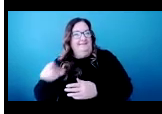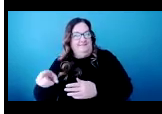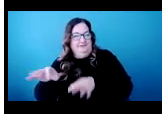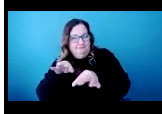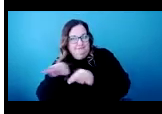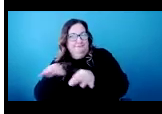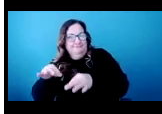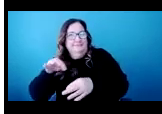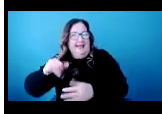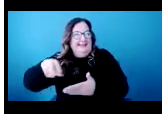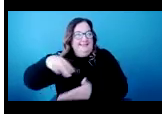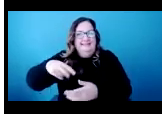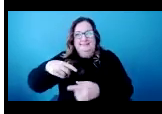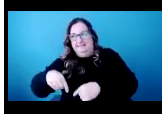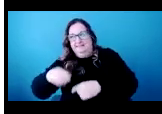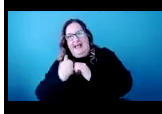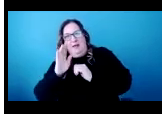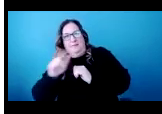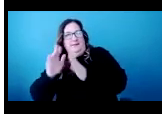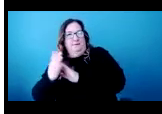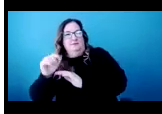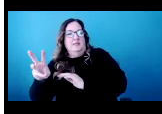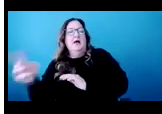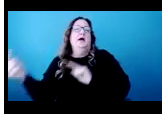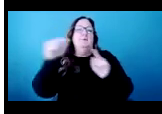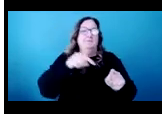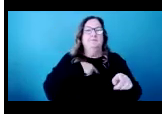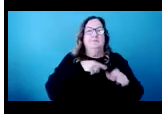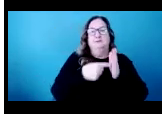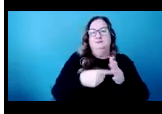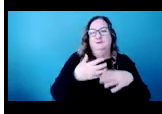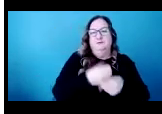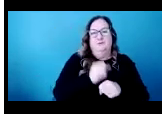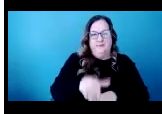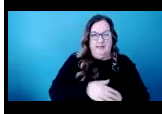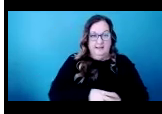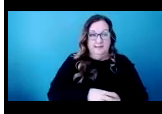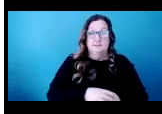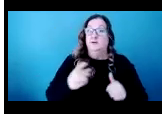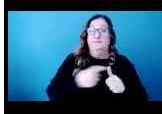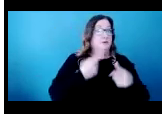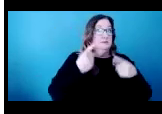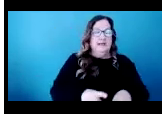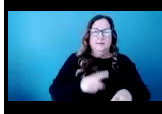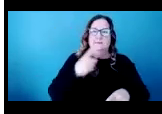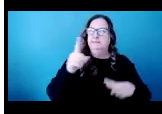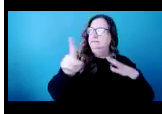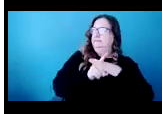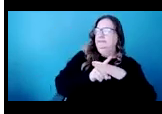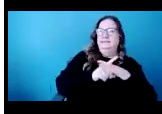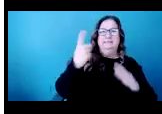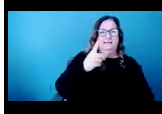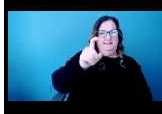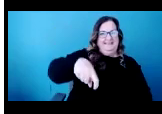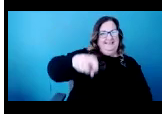left, you see there's some need. Someone's seeing there's a need in the community, something needs to be done about it. And